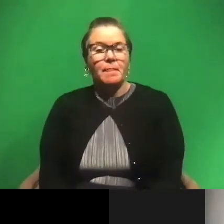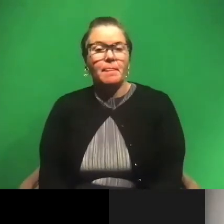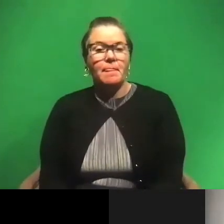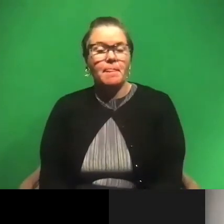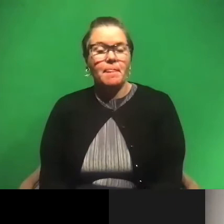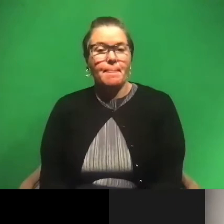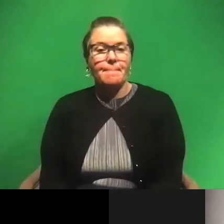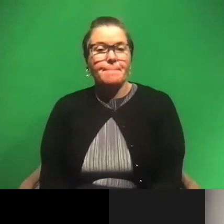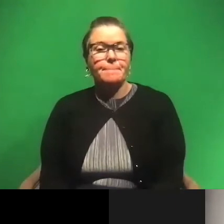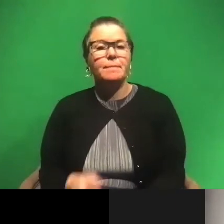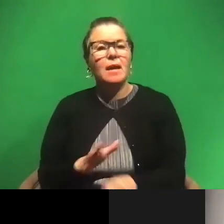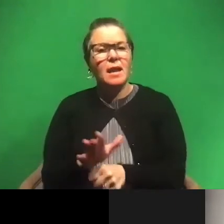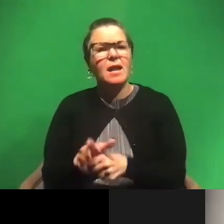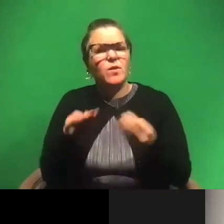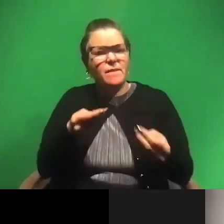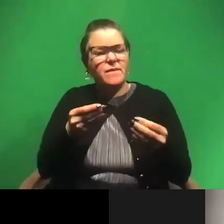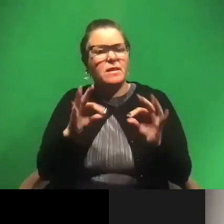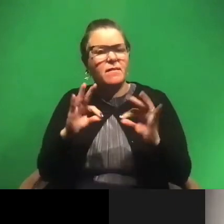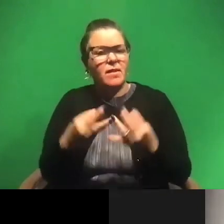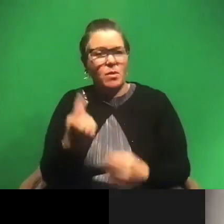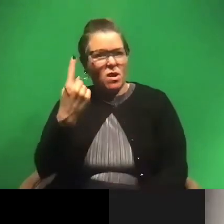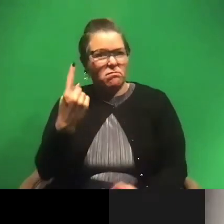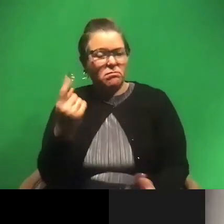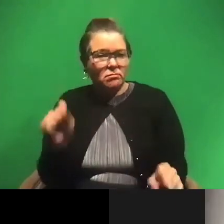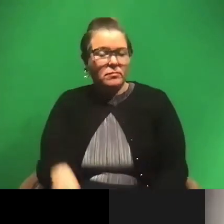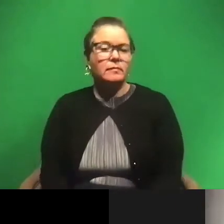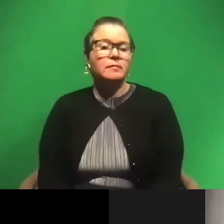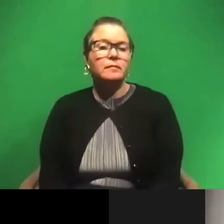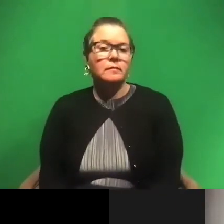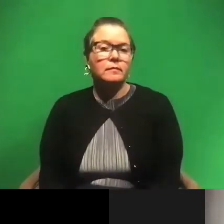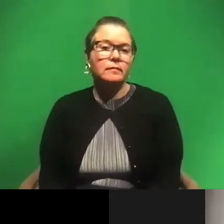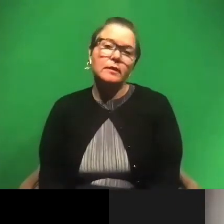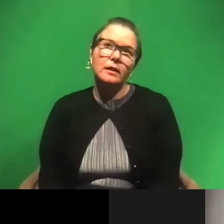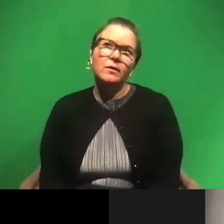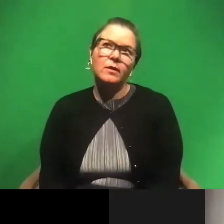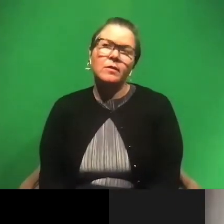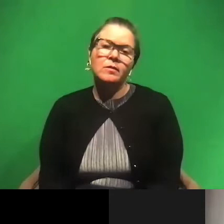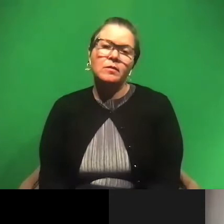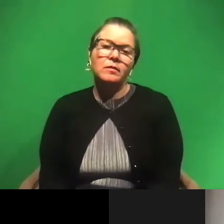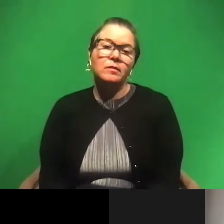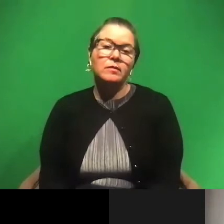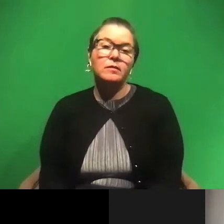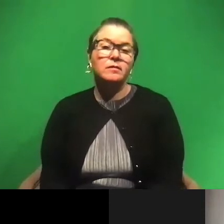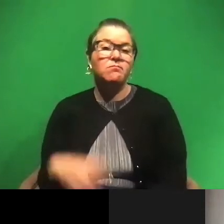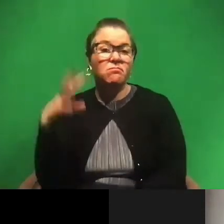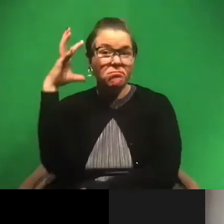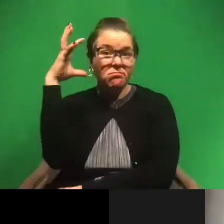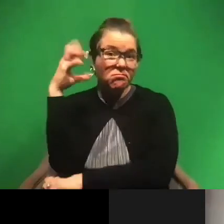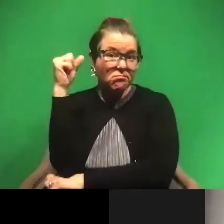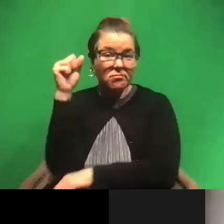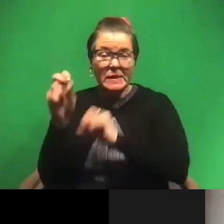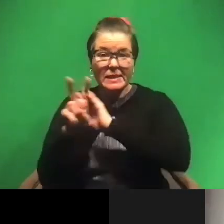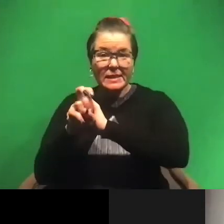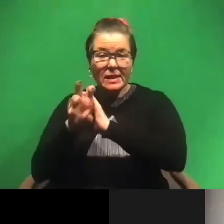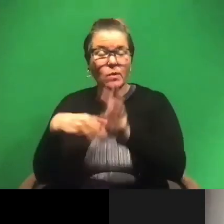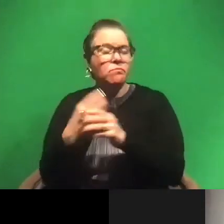It's enough to feed a family, one abalone. Right. I don't know what the biggest snail is in the world.